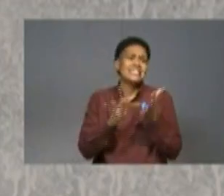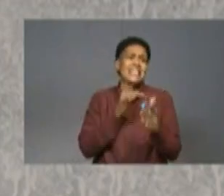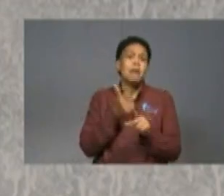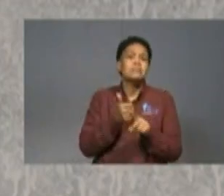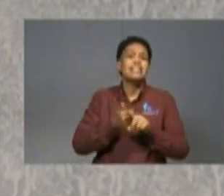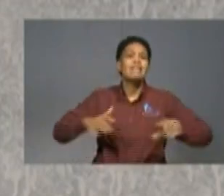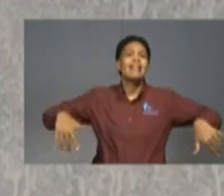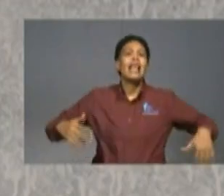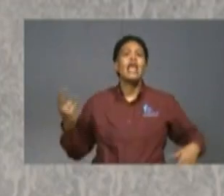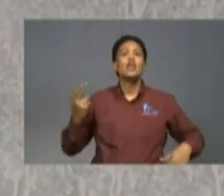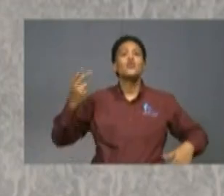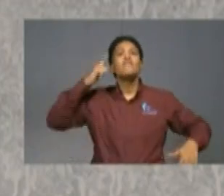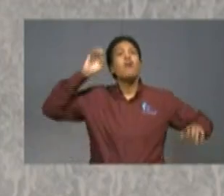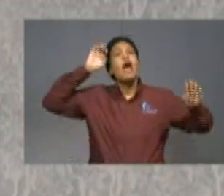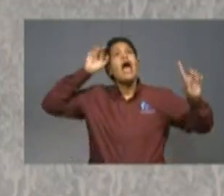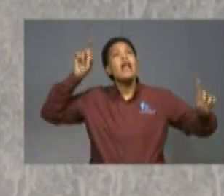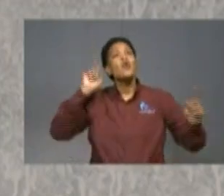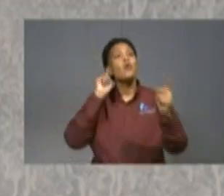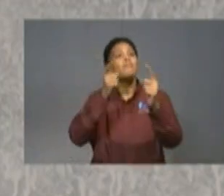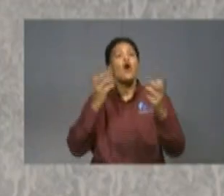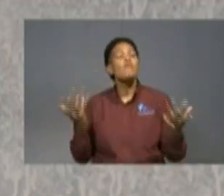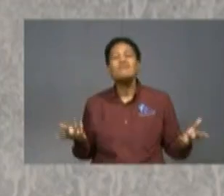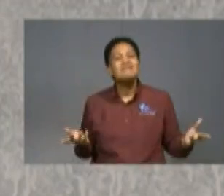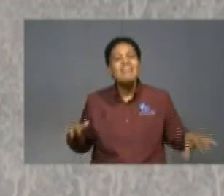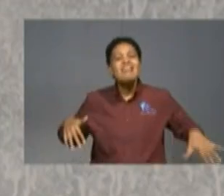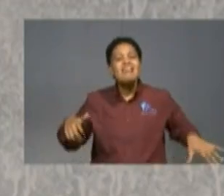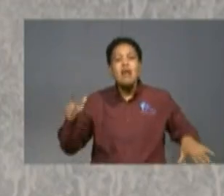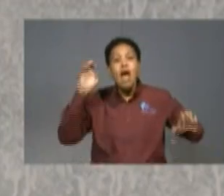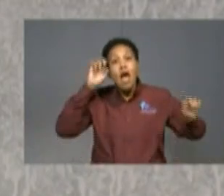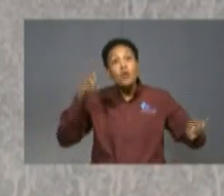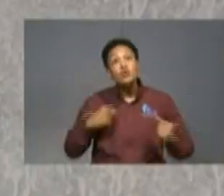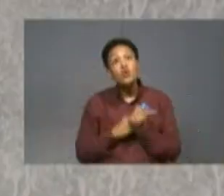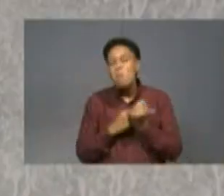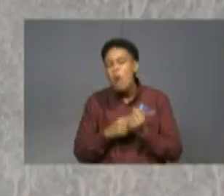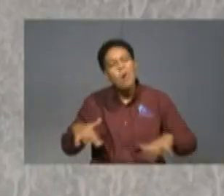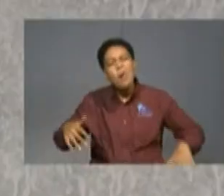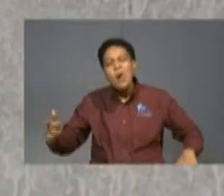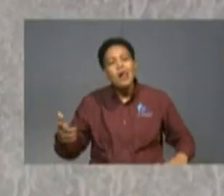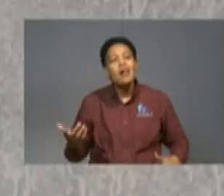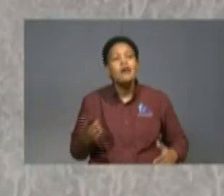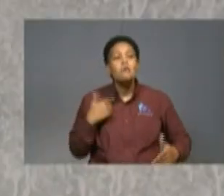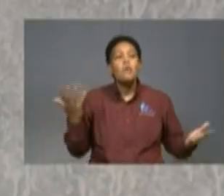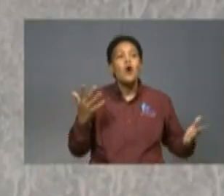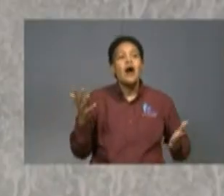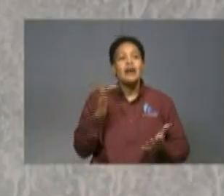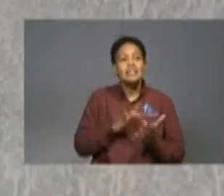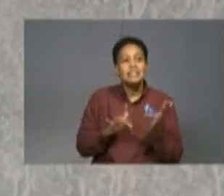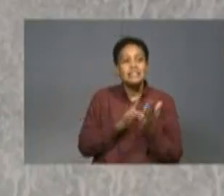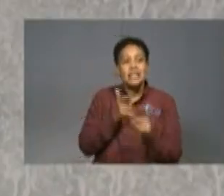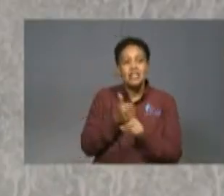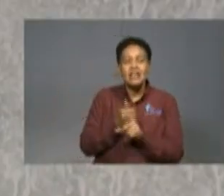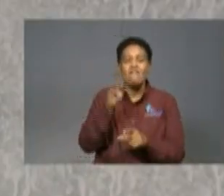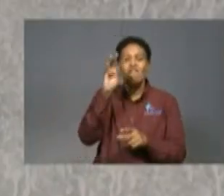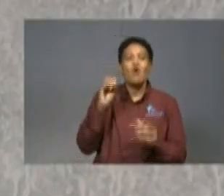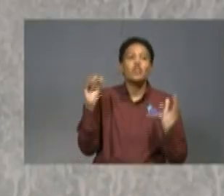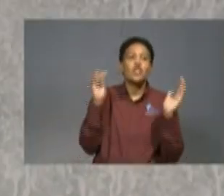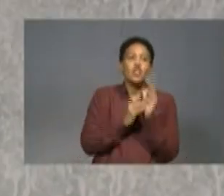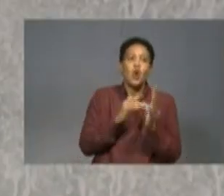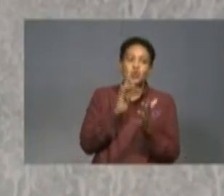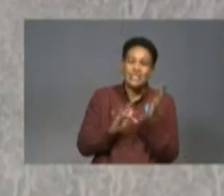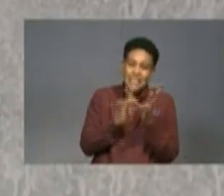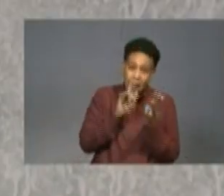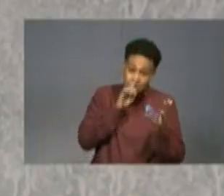used for moving the educational journey forward. What we're doing, we're going to be distributing over 40,000 tablets